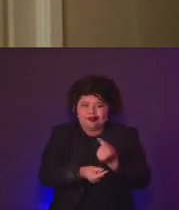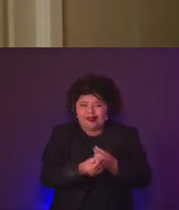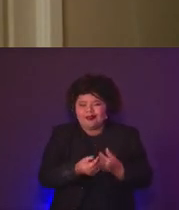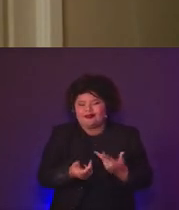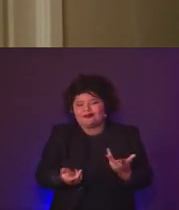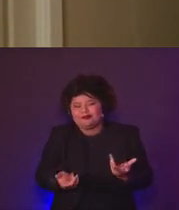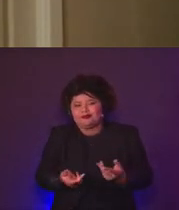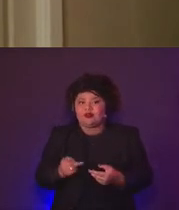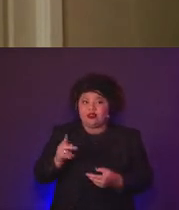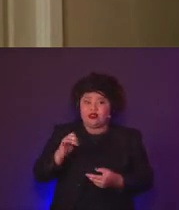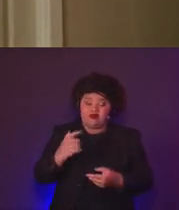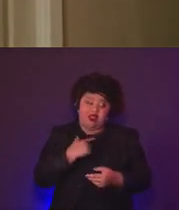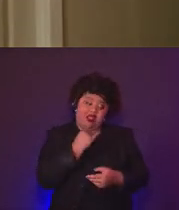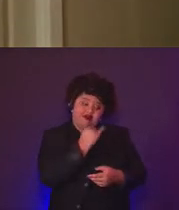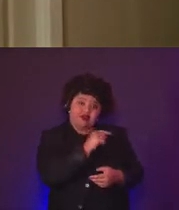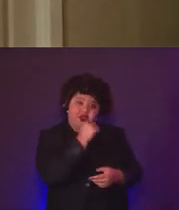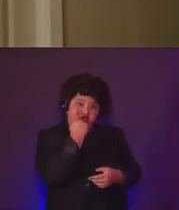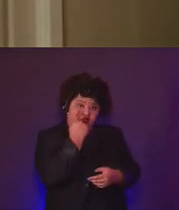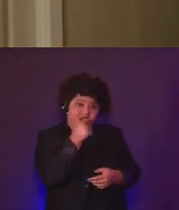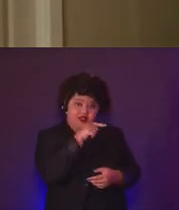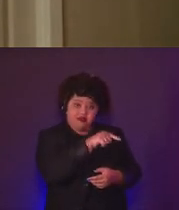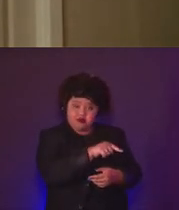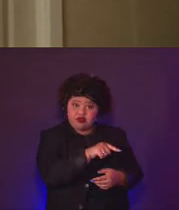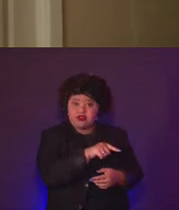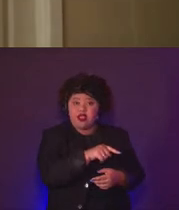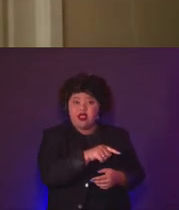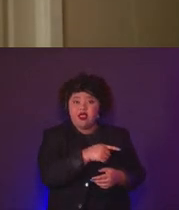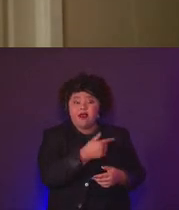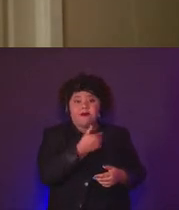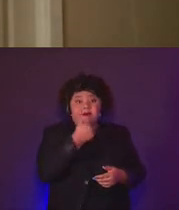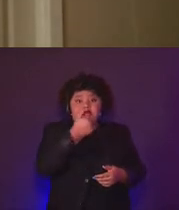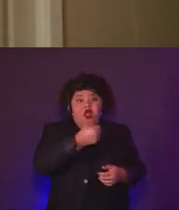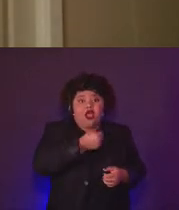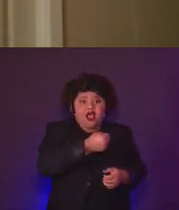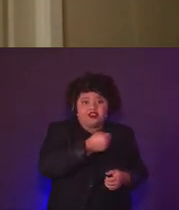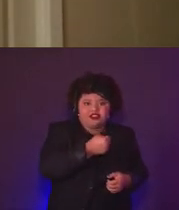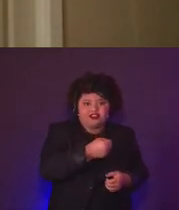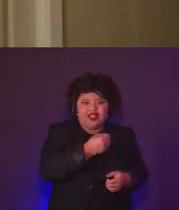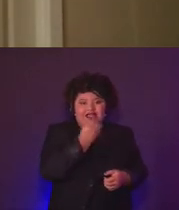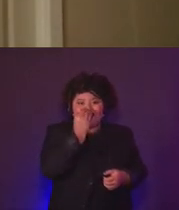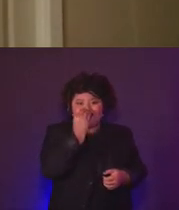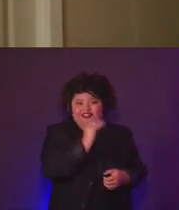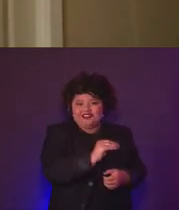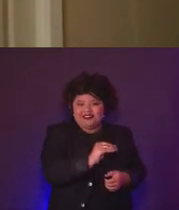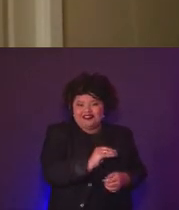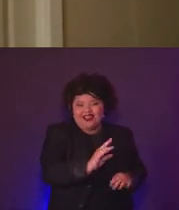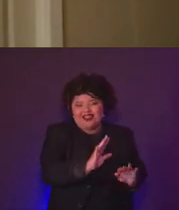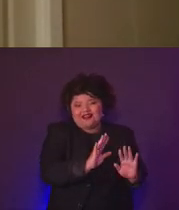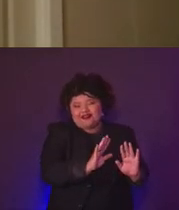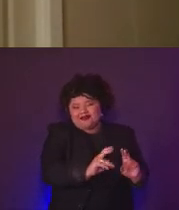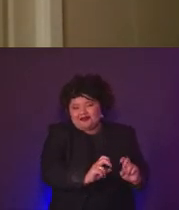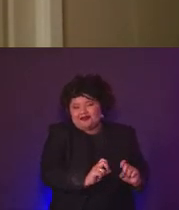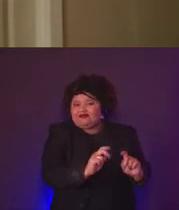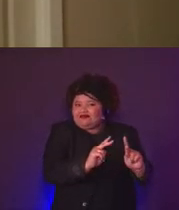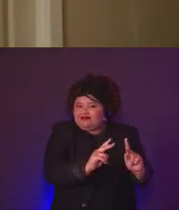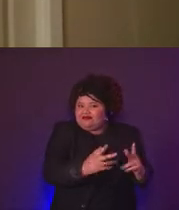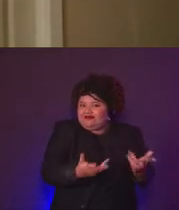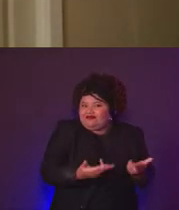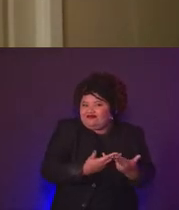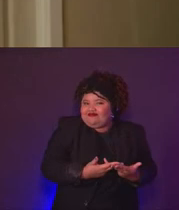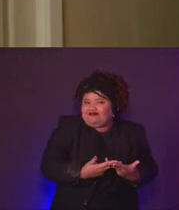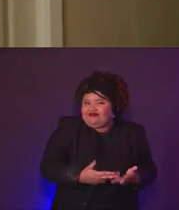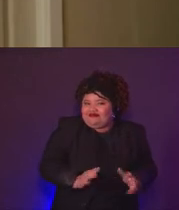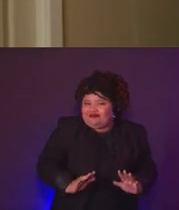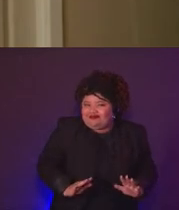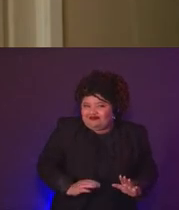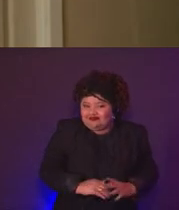to go from being the top candidate to firmly rejected. But the idea of becoming an academic had been planted, and a couple years